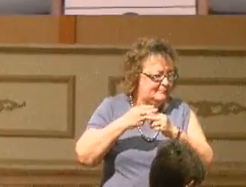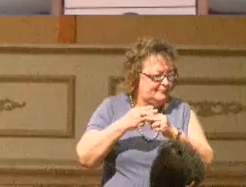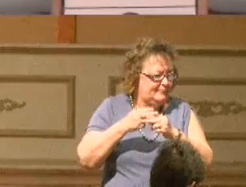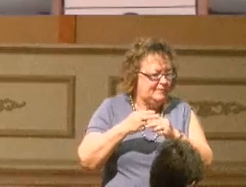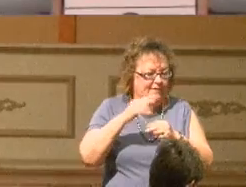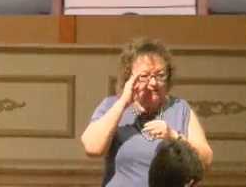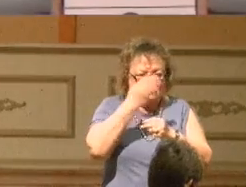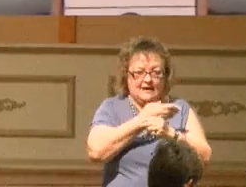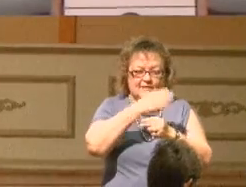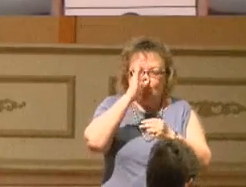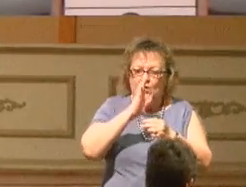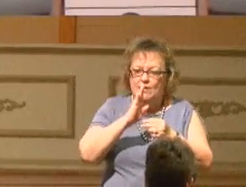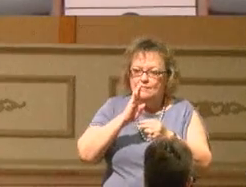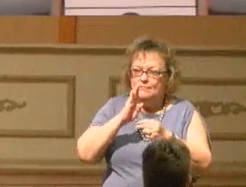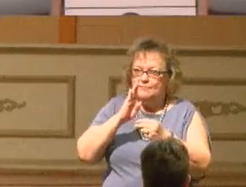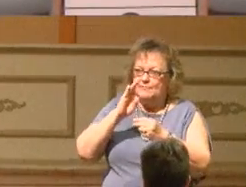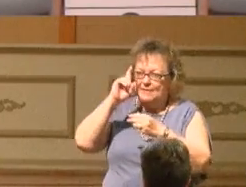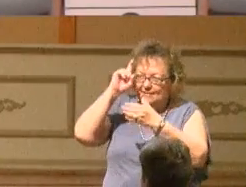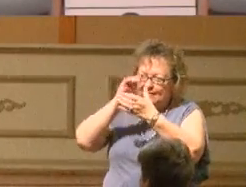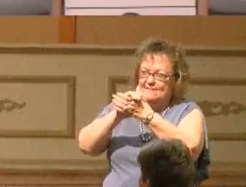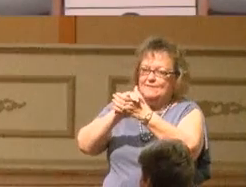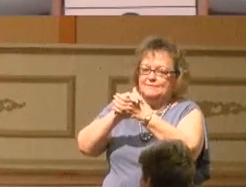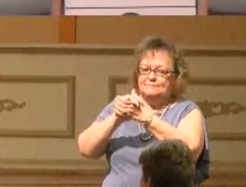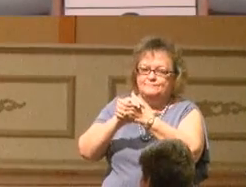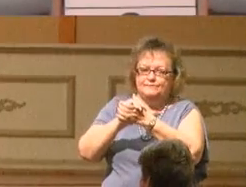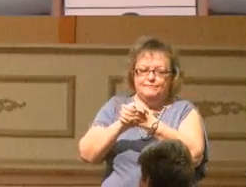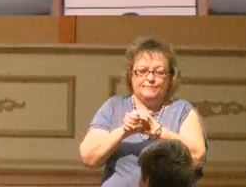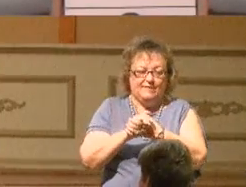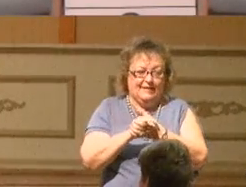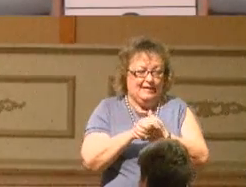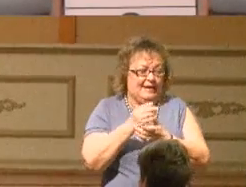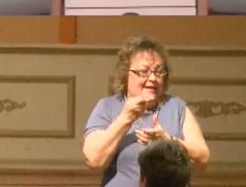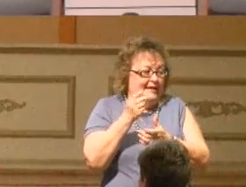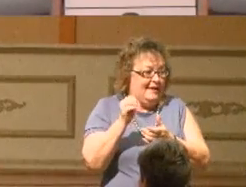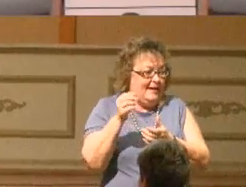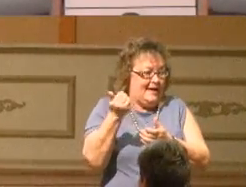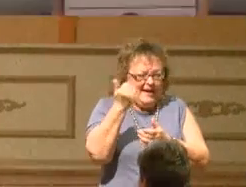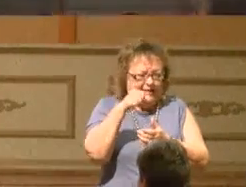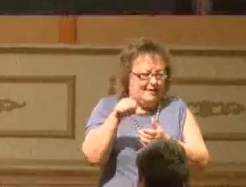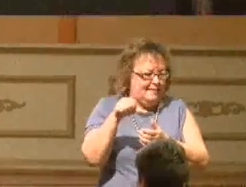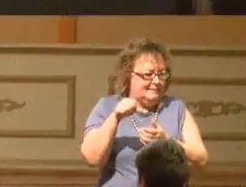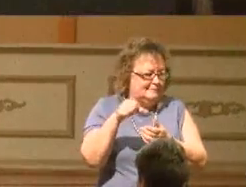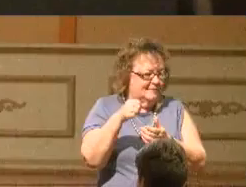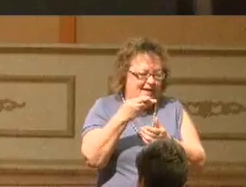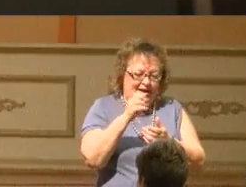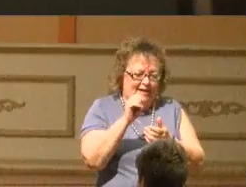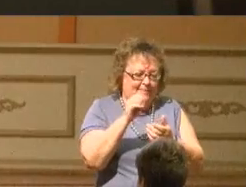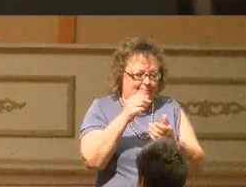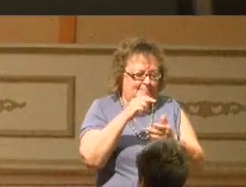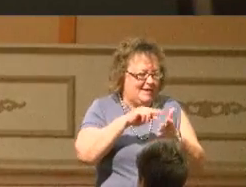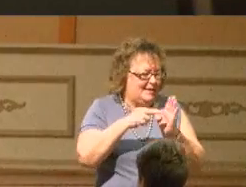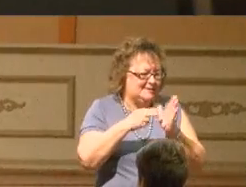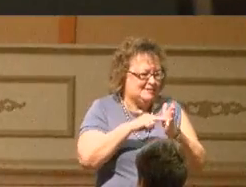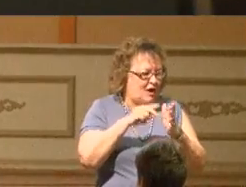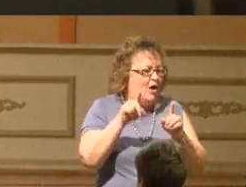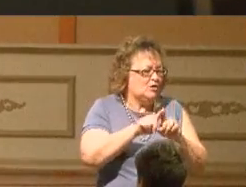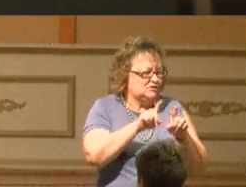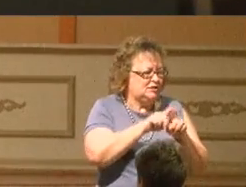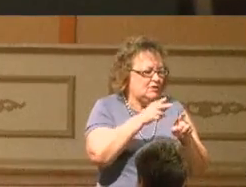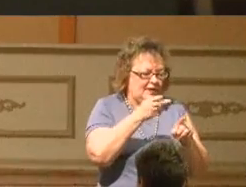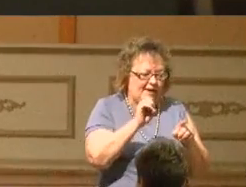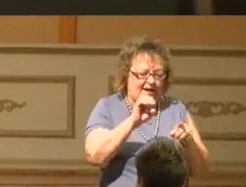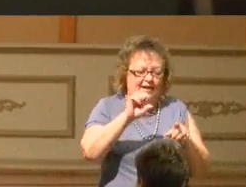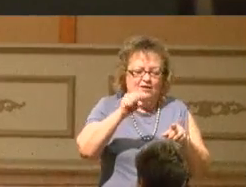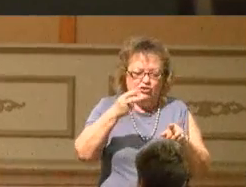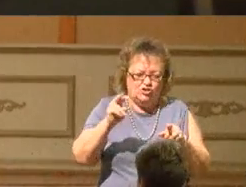The Son of God, believing on the Son of God. The Bible says, he that believeth. By the way, he means also he,